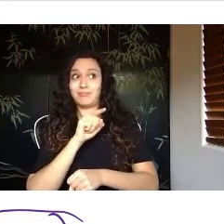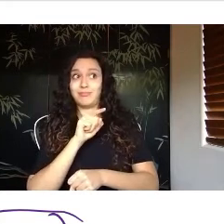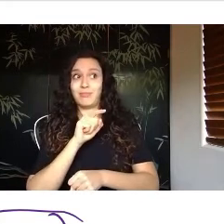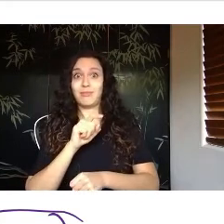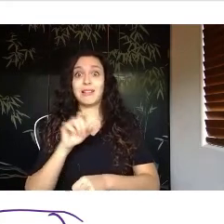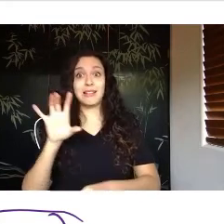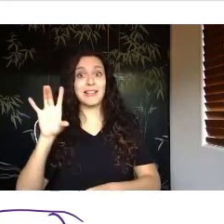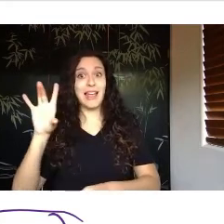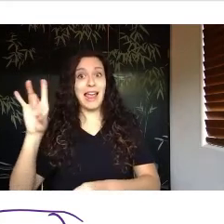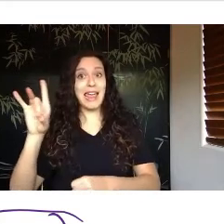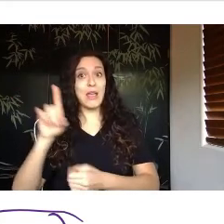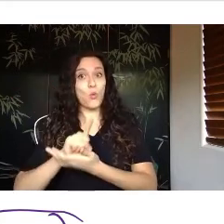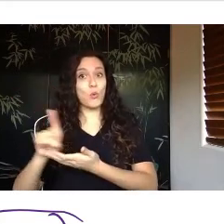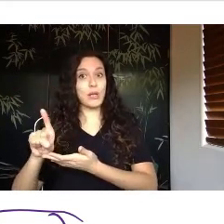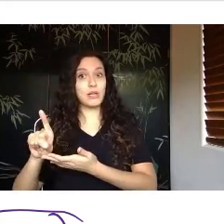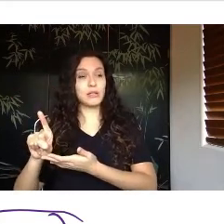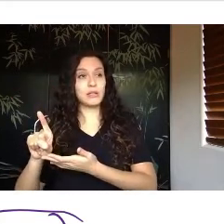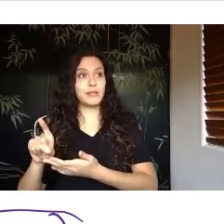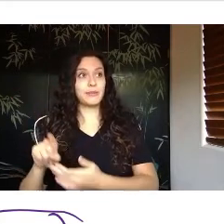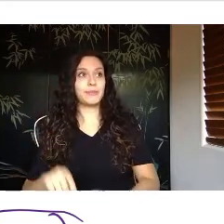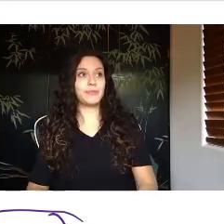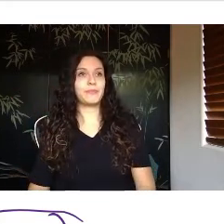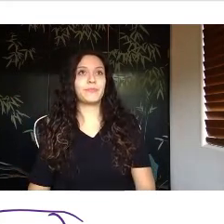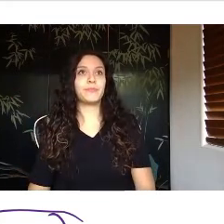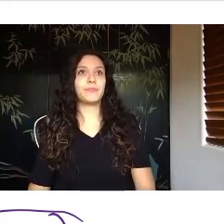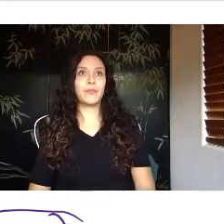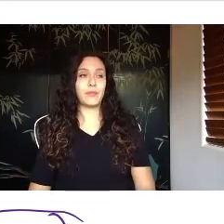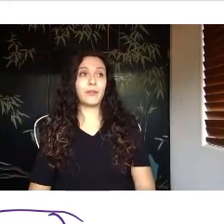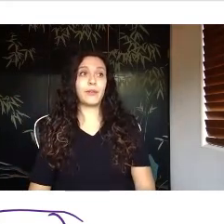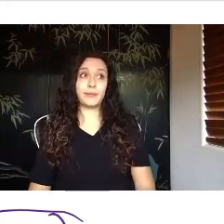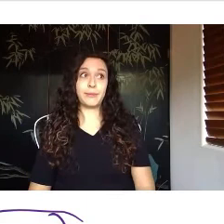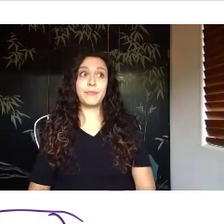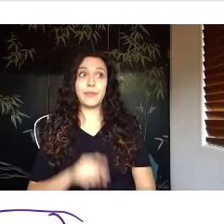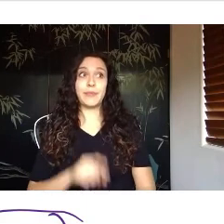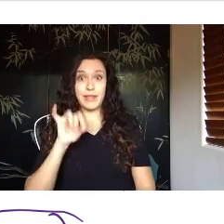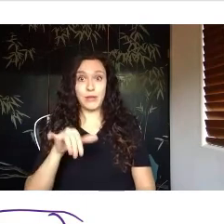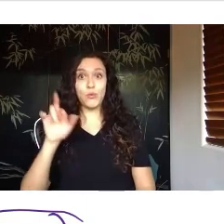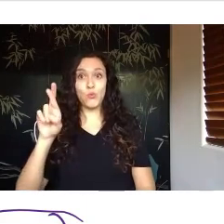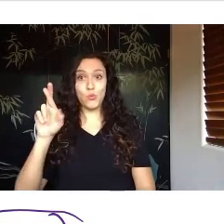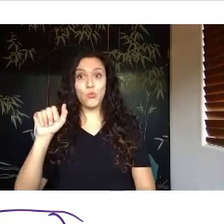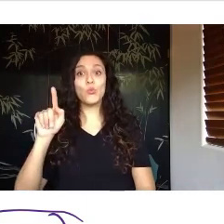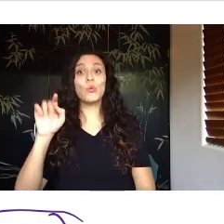weeks. So for this one in particular, it was over 8 weeks.